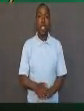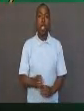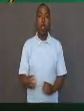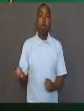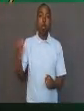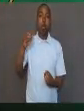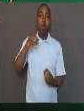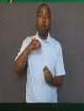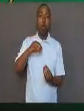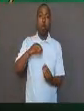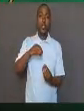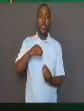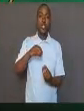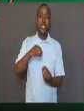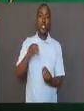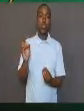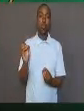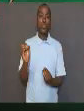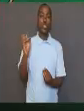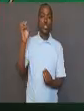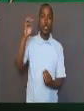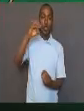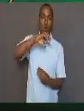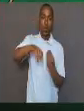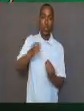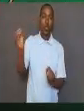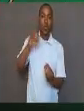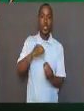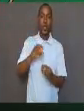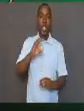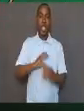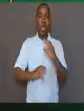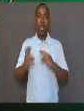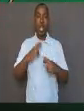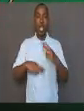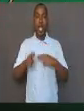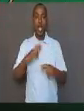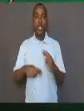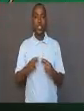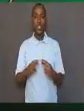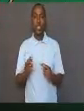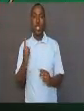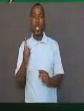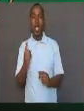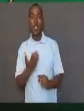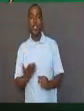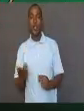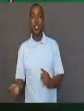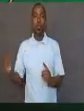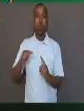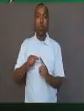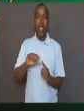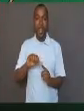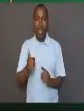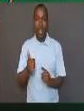Oxidation is a chemical reaction that transfers electrons from a substance to